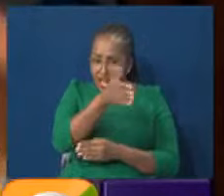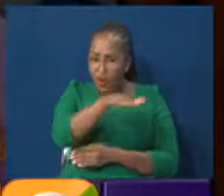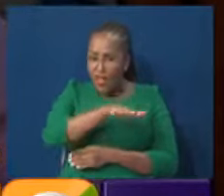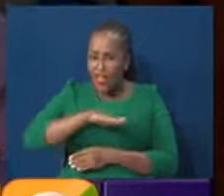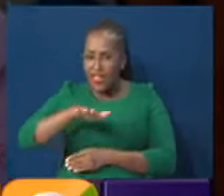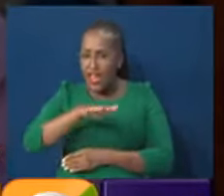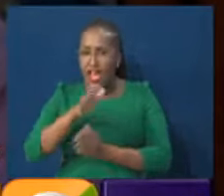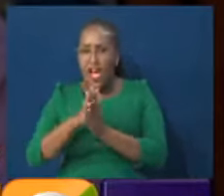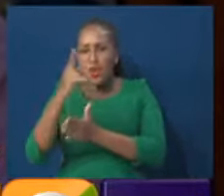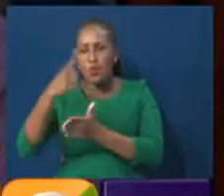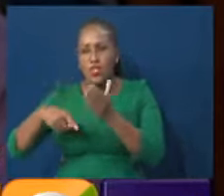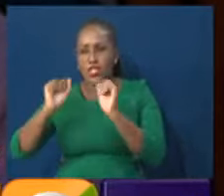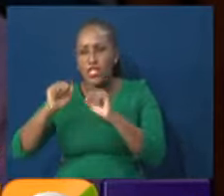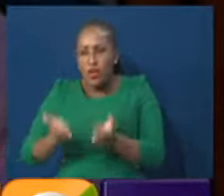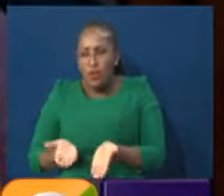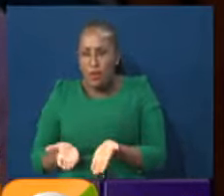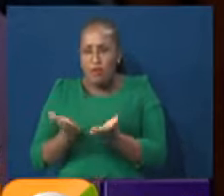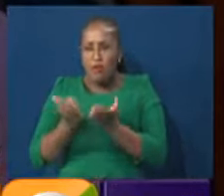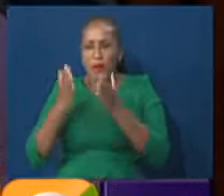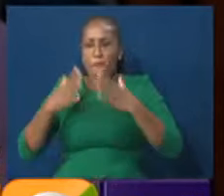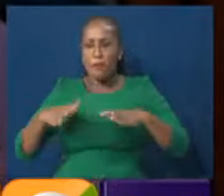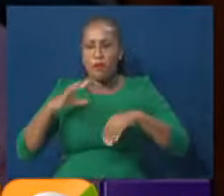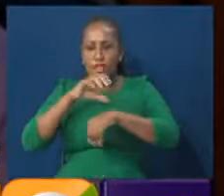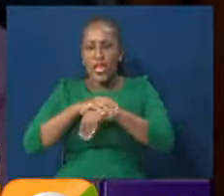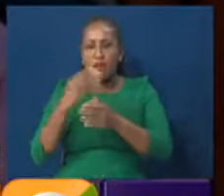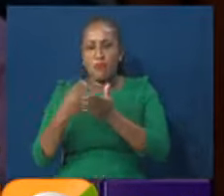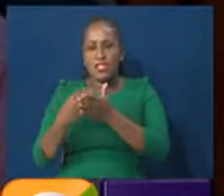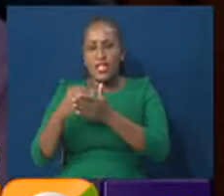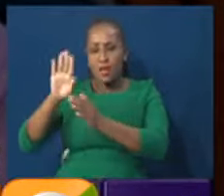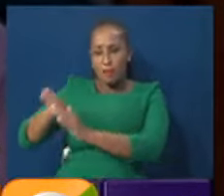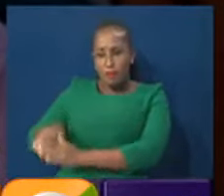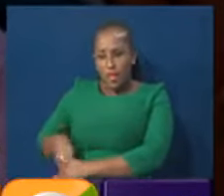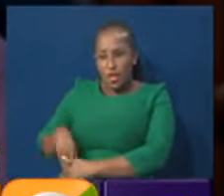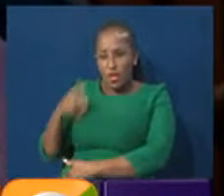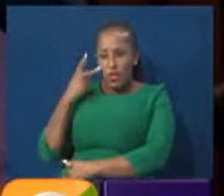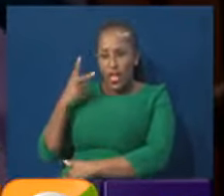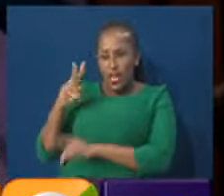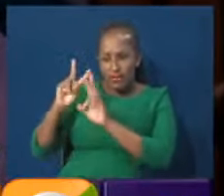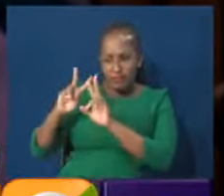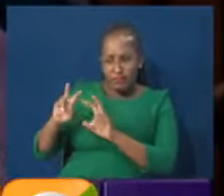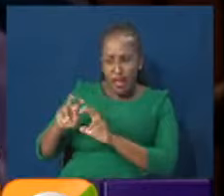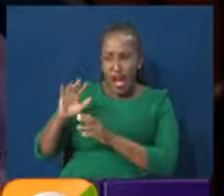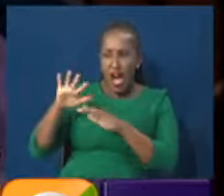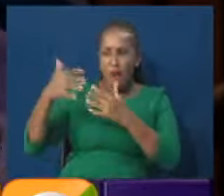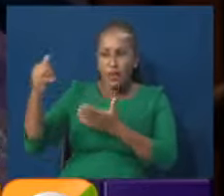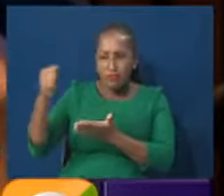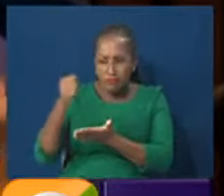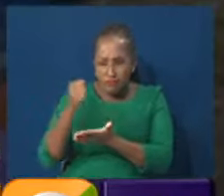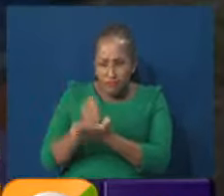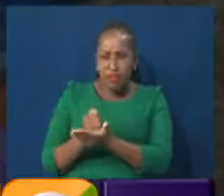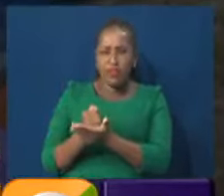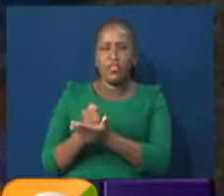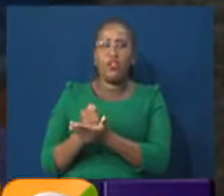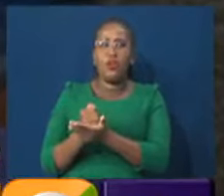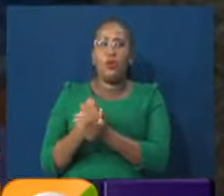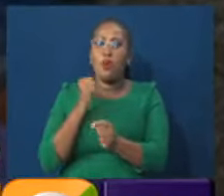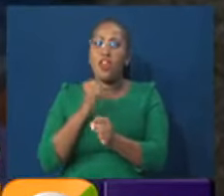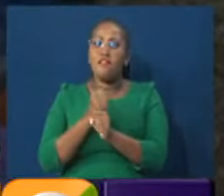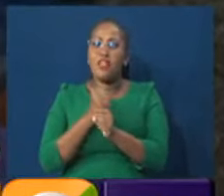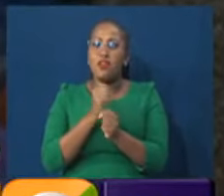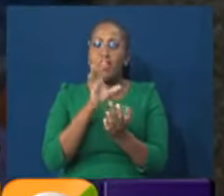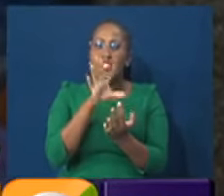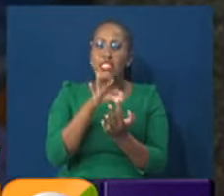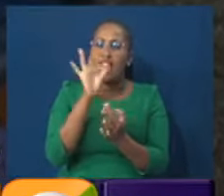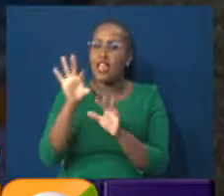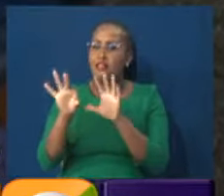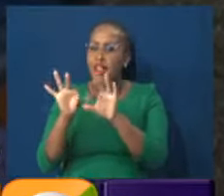the factor that can improve the common mwananchi to get a coin in the pocket, look at the recruitment. They are done selectively and secretively. Look at the aspect that